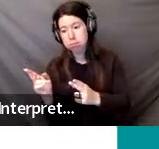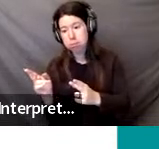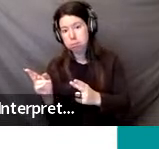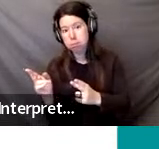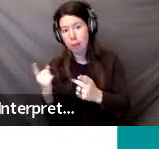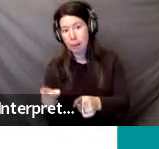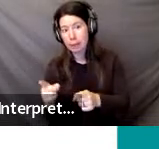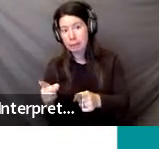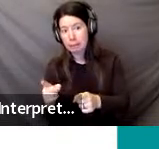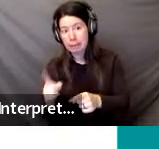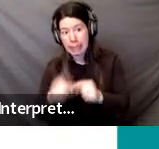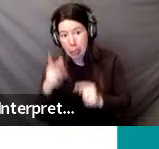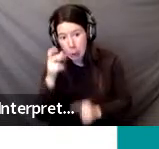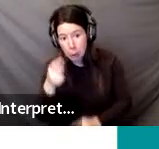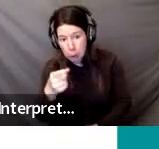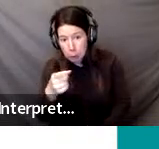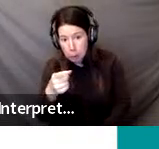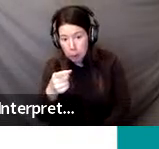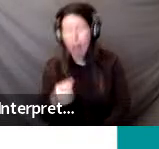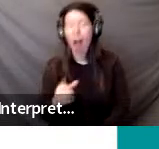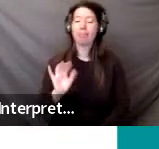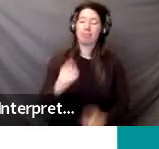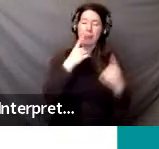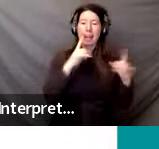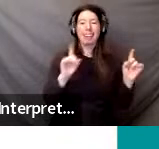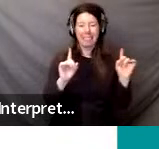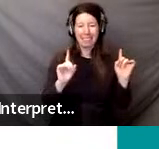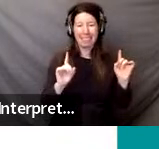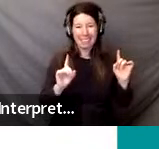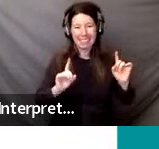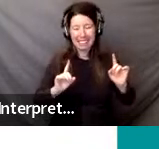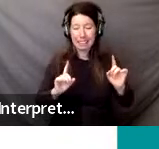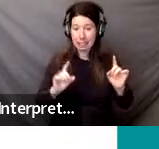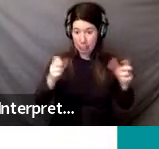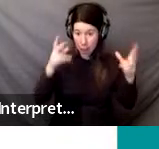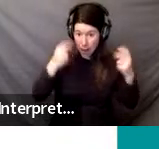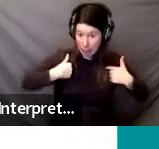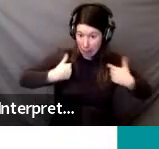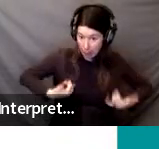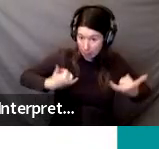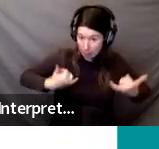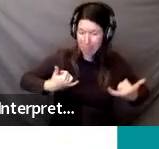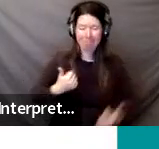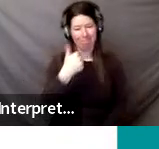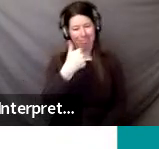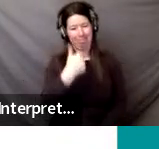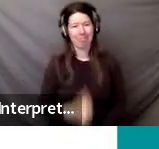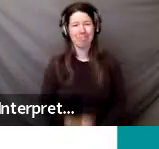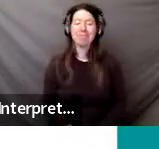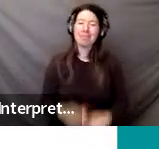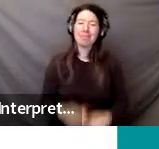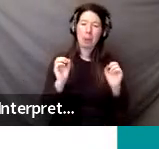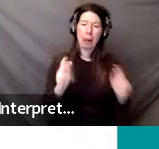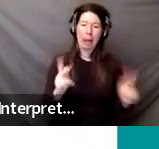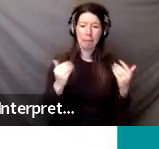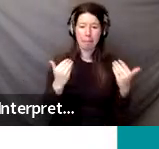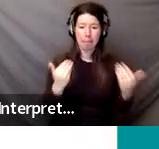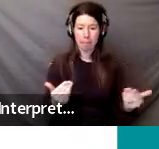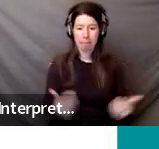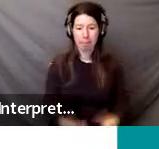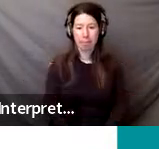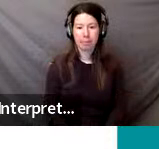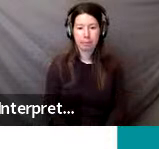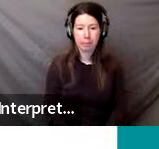You're muted, Whitney. There we go. Can you hear me now? Yes. Okay. Sorry about that.